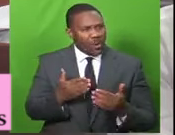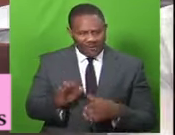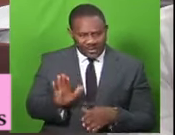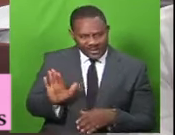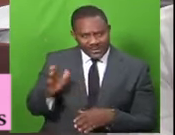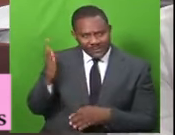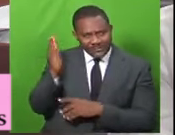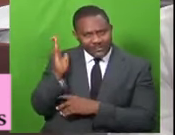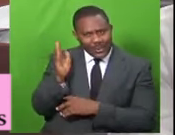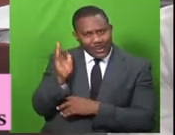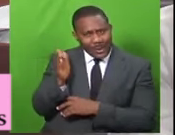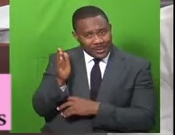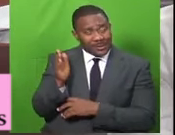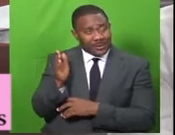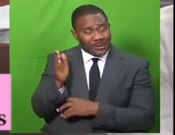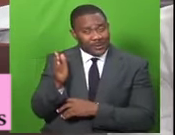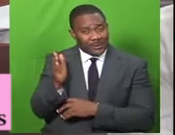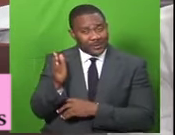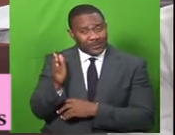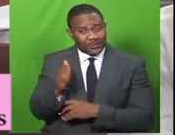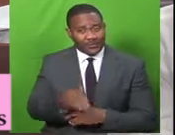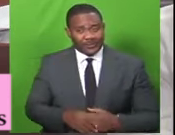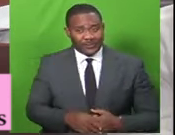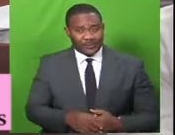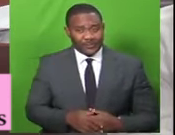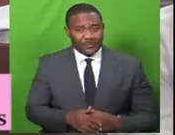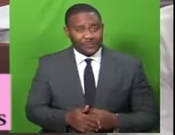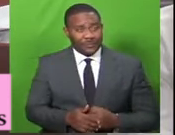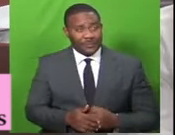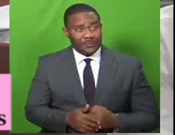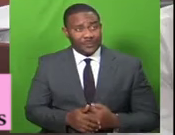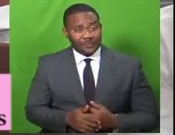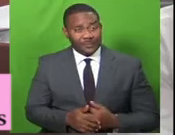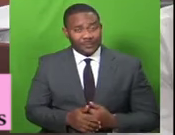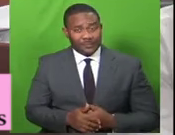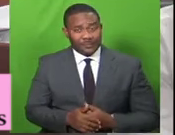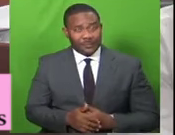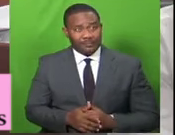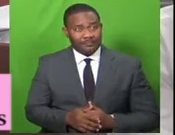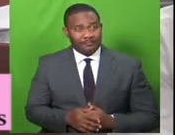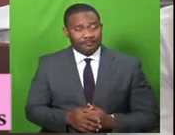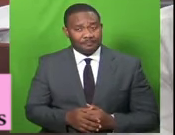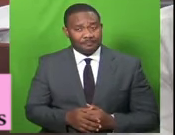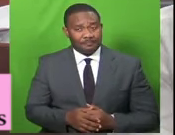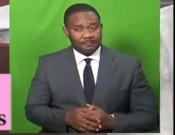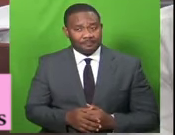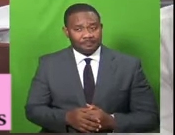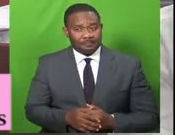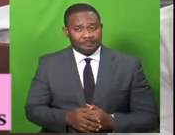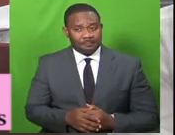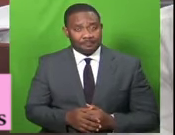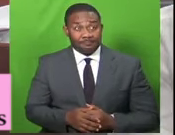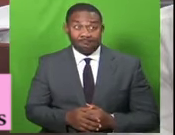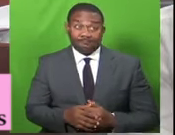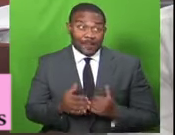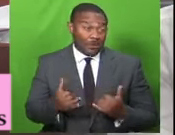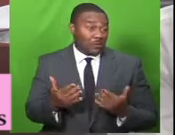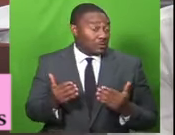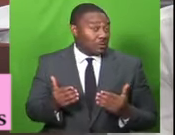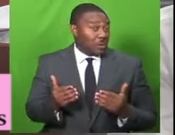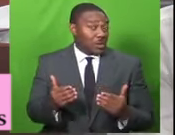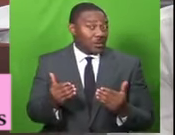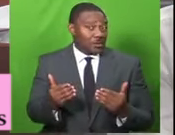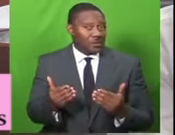said and indeed presented to us and to the nation. Speaker, I would on this occasion